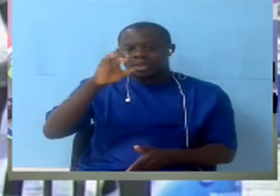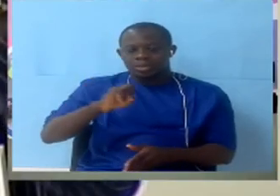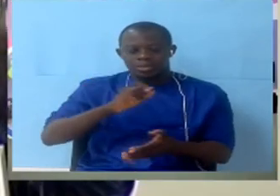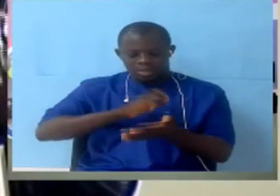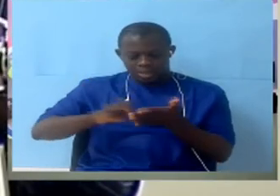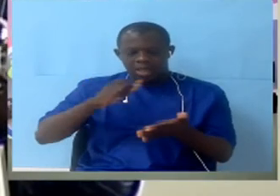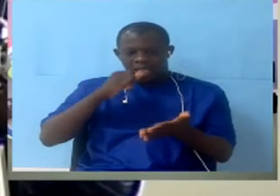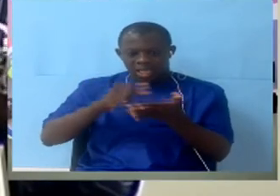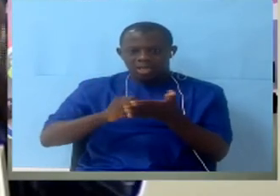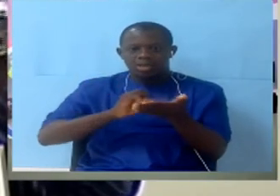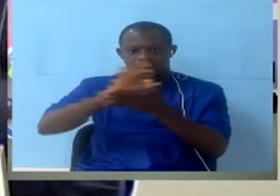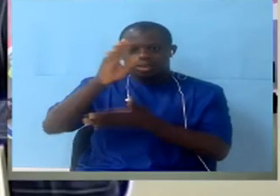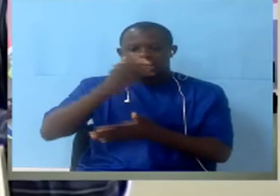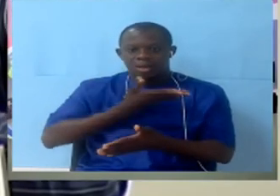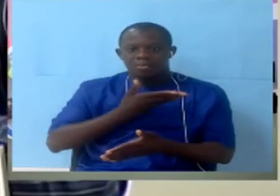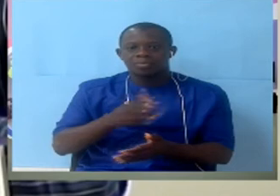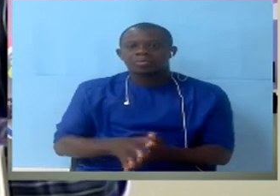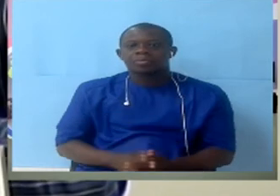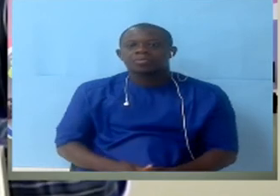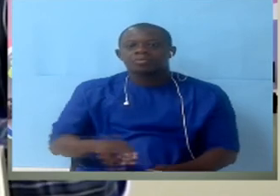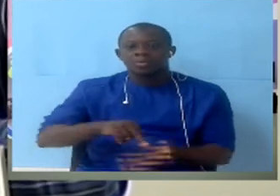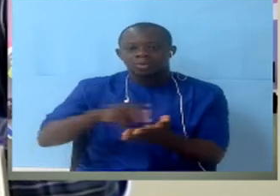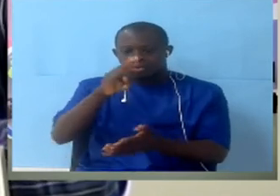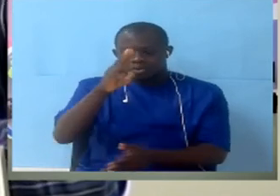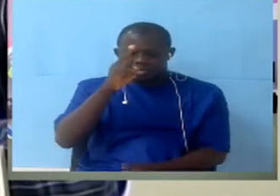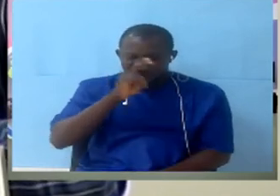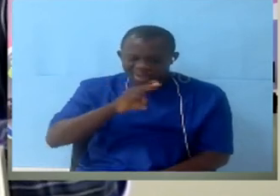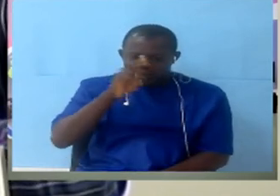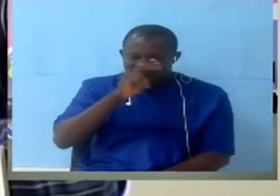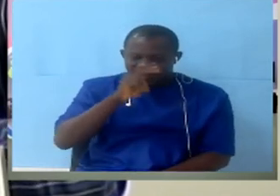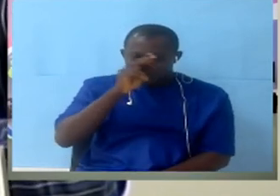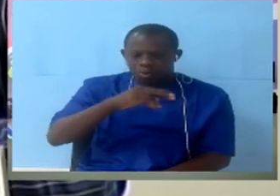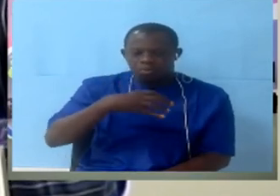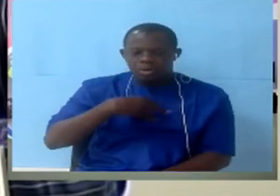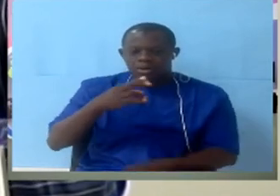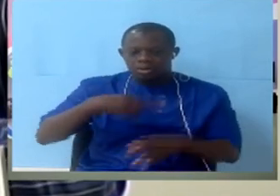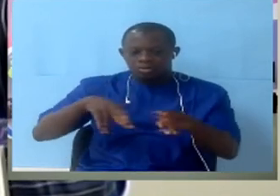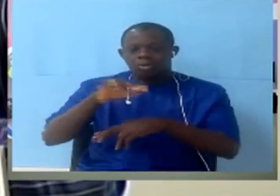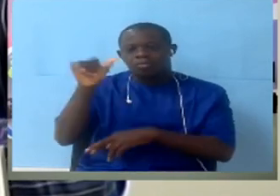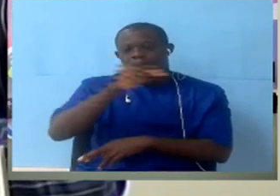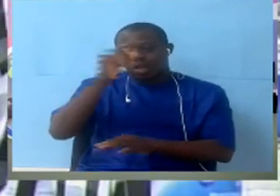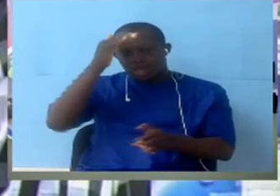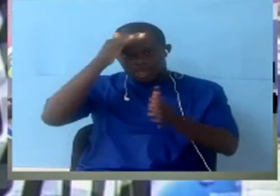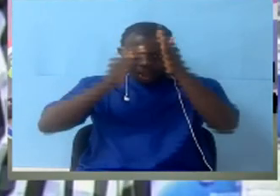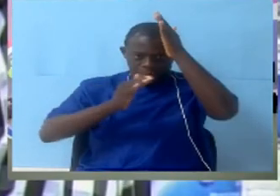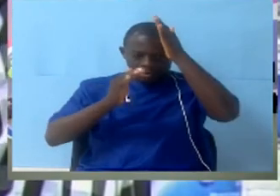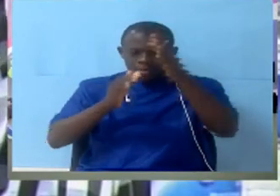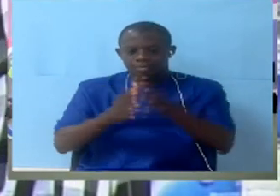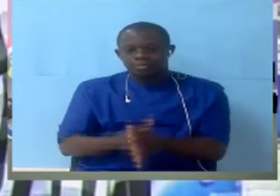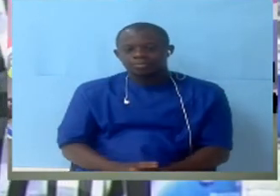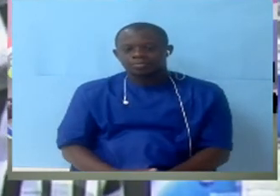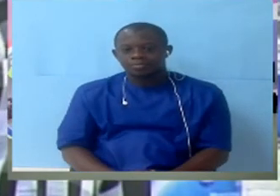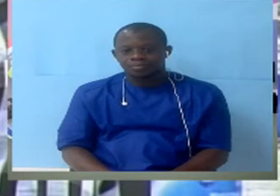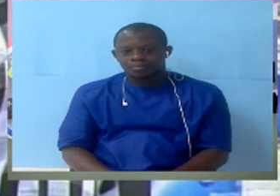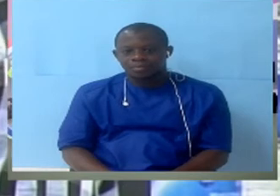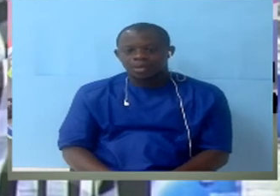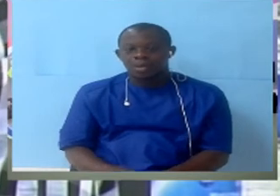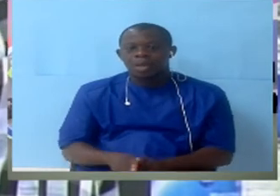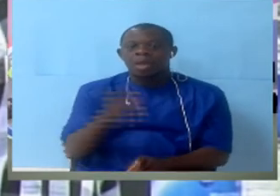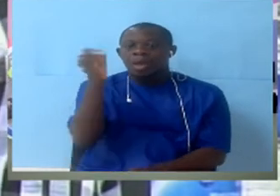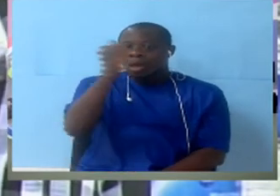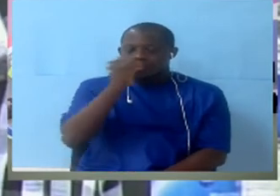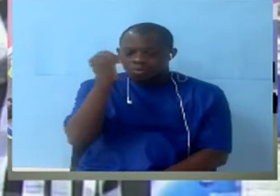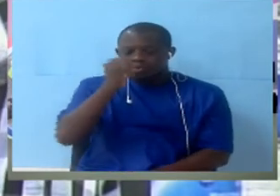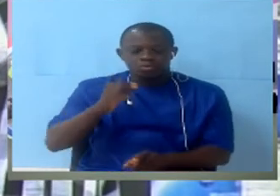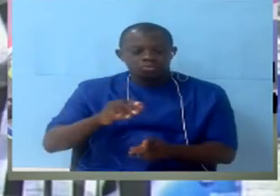I wrote to him. So you made an effort to go back into the army? Munde Katakul Ferre, Puria Mursojara Kundar. Because in Sujana Kolbe, Masafro K. Because I